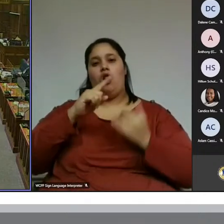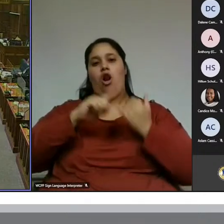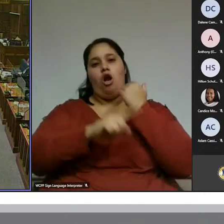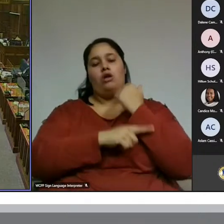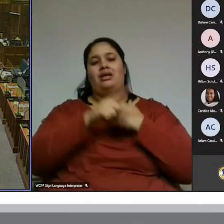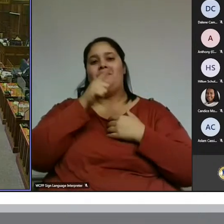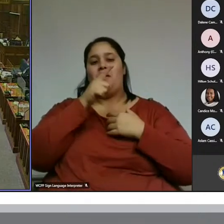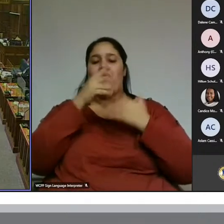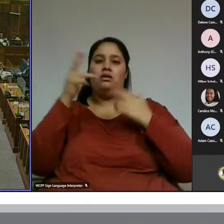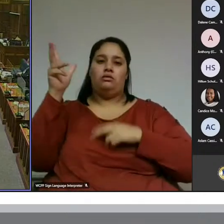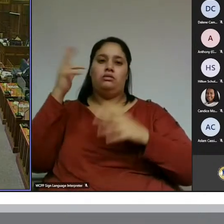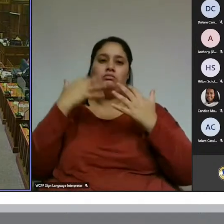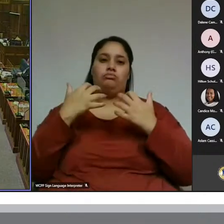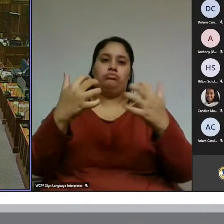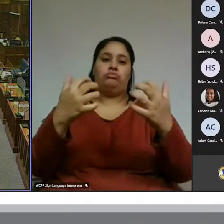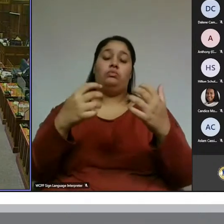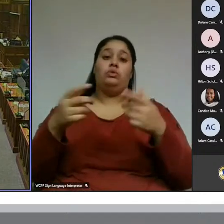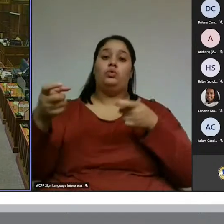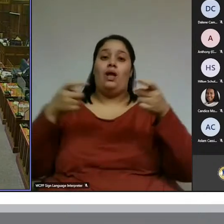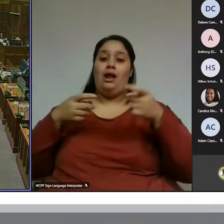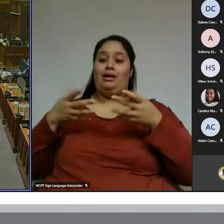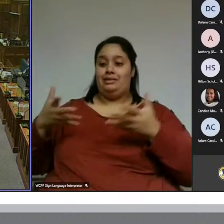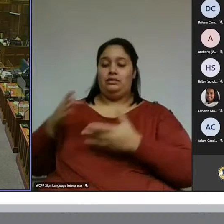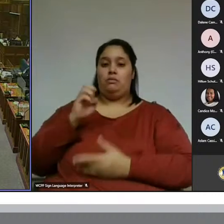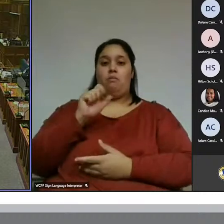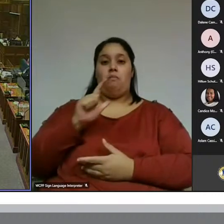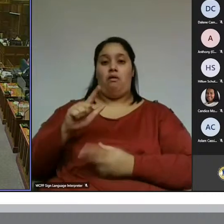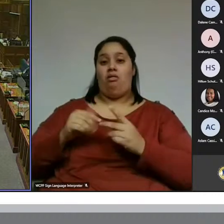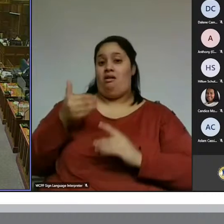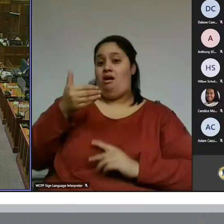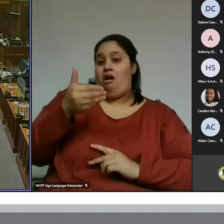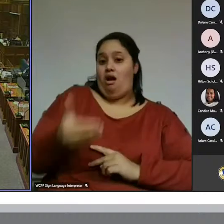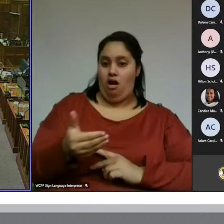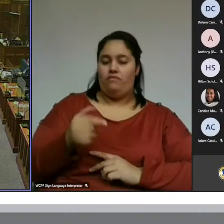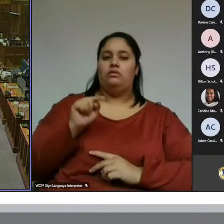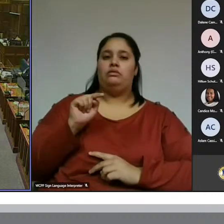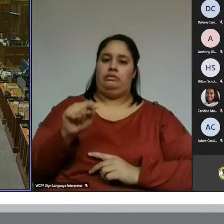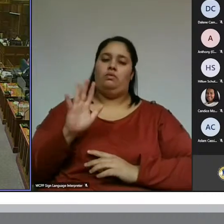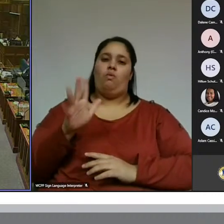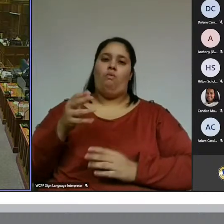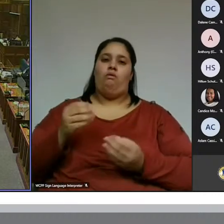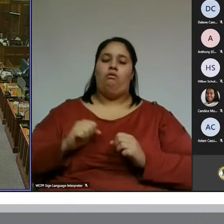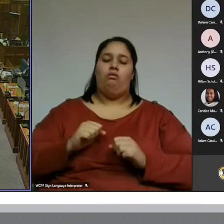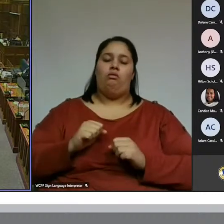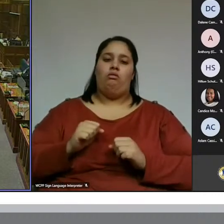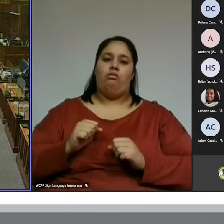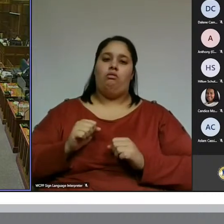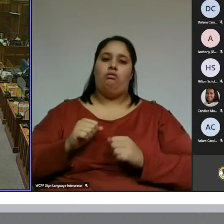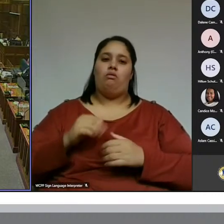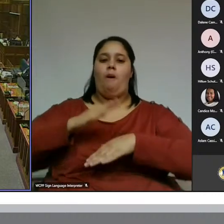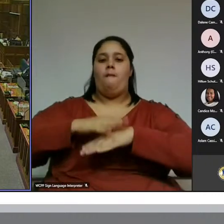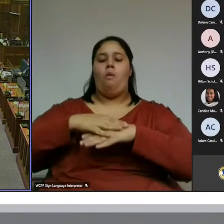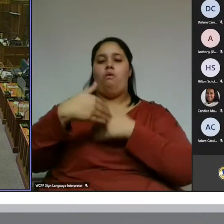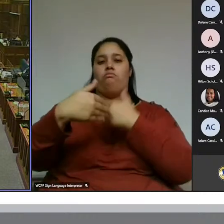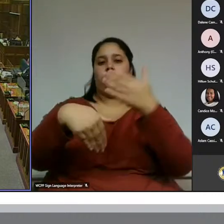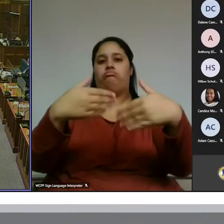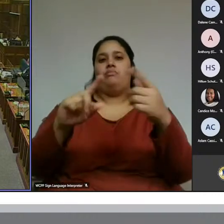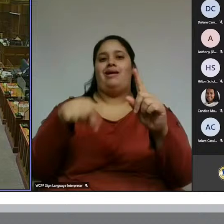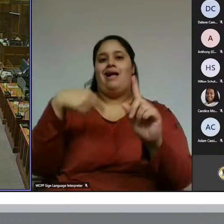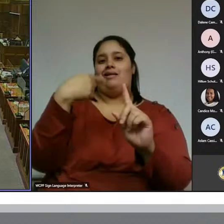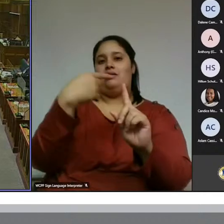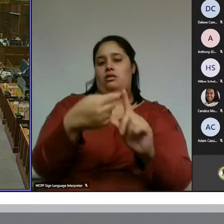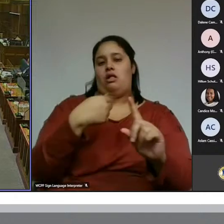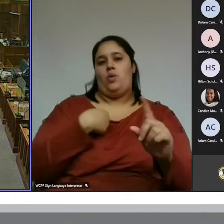this bill. And from here onwards, it will be further processed until it